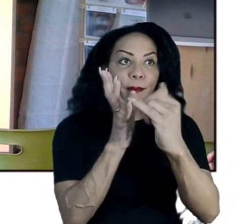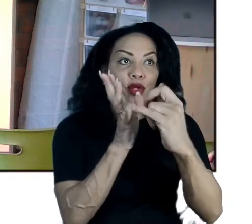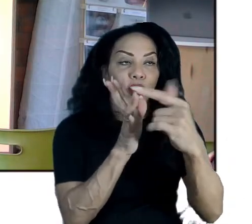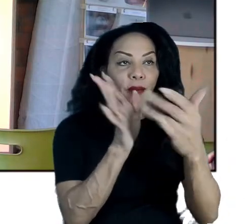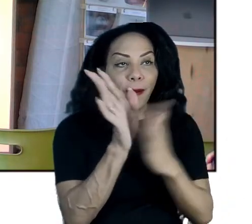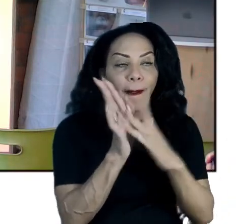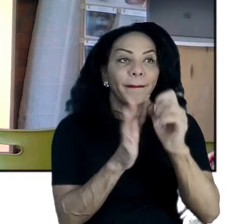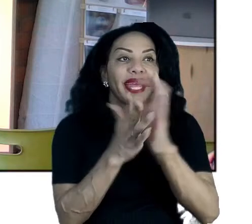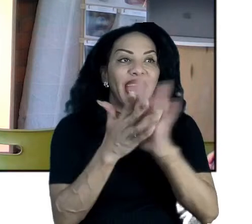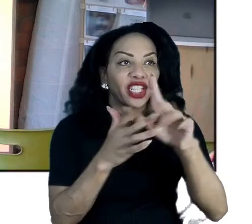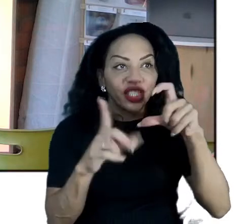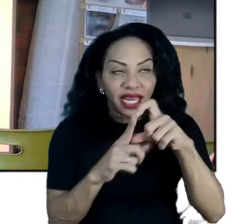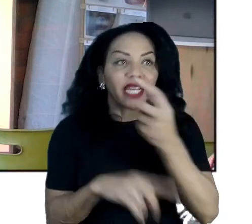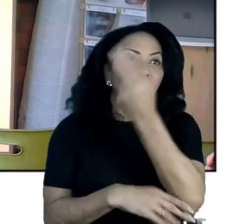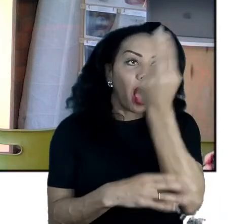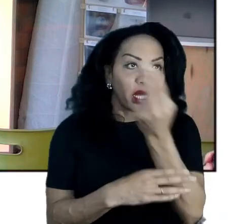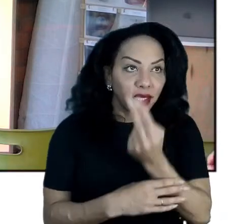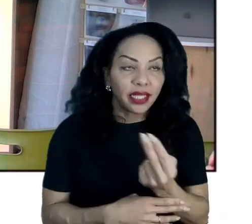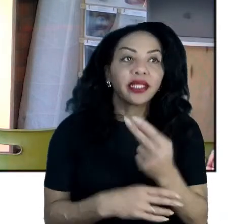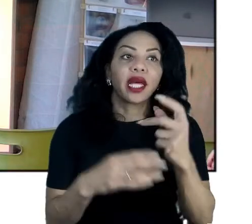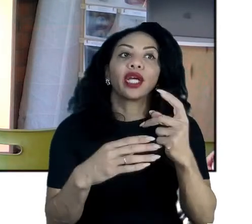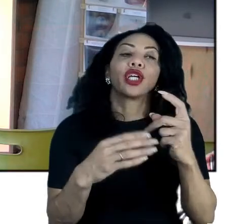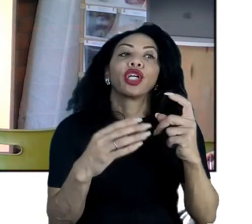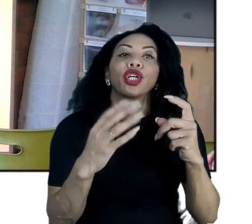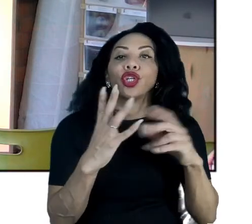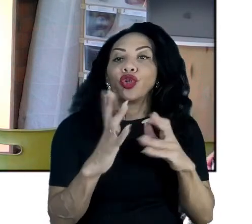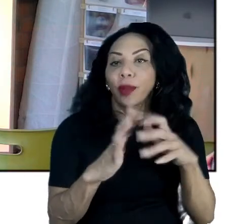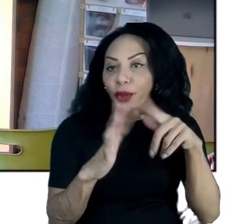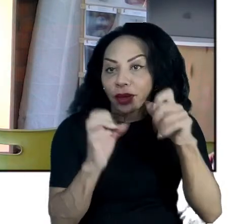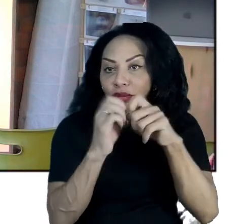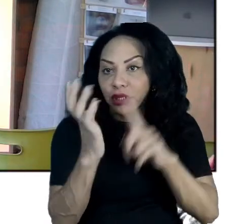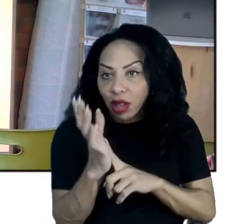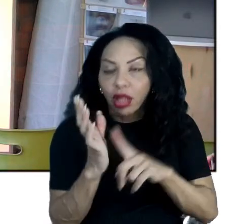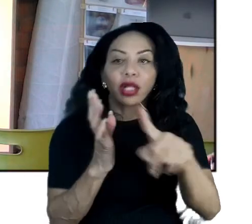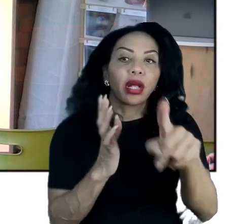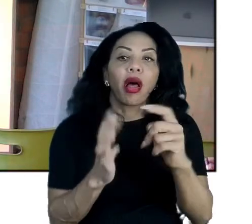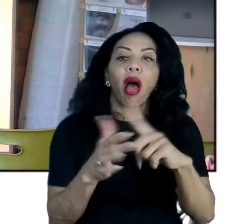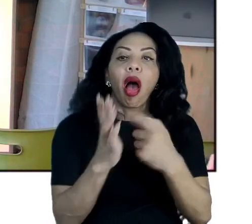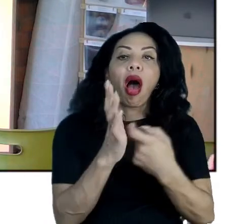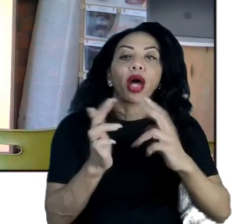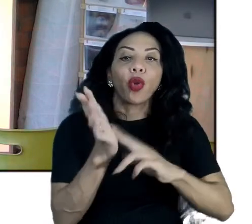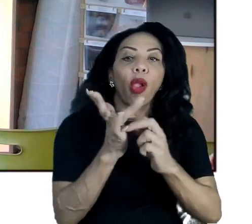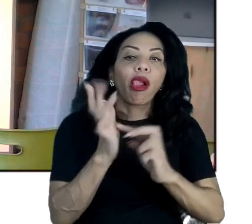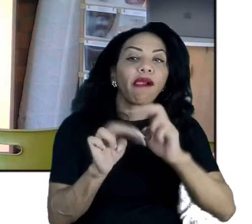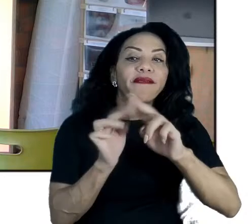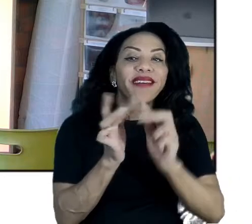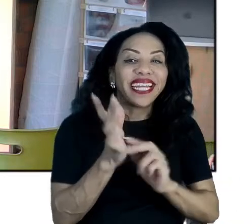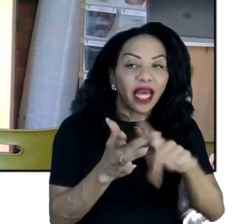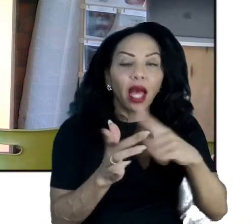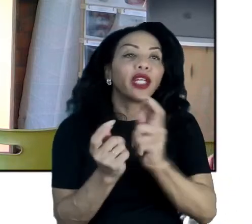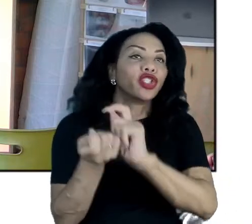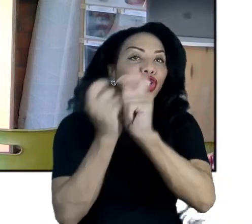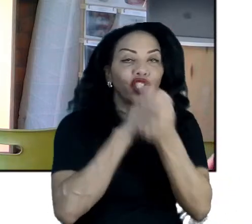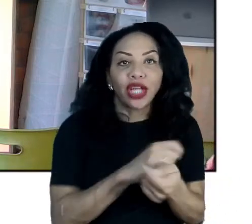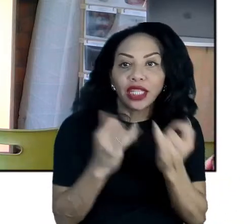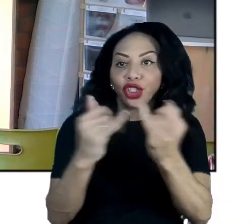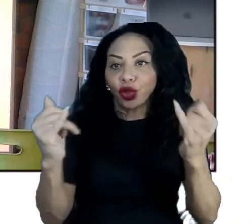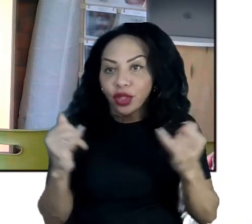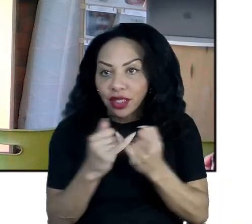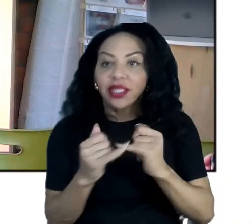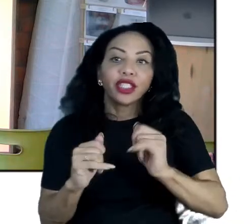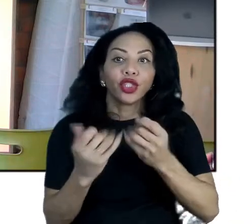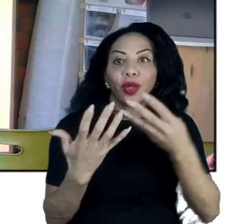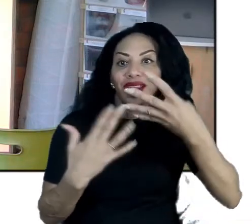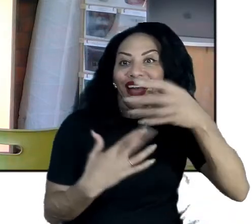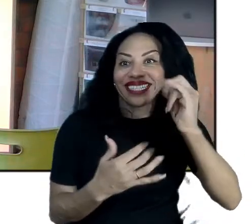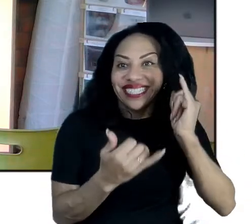PhD student at UWE Bristol. Earlier this month, she transformed Arnolfini's dark studio into an office circa 1990 with fax machines, an electric typewriter